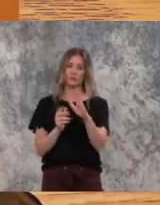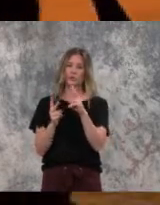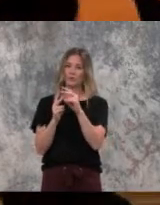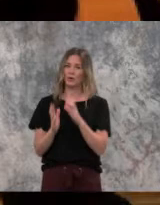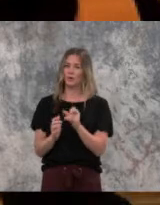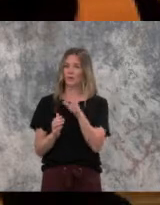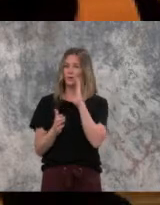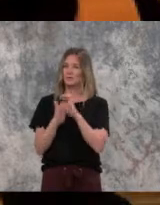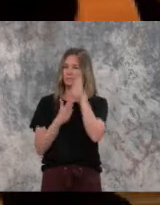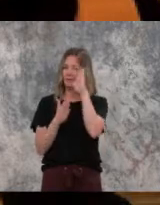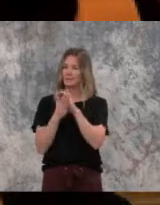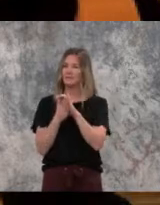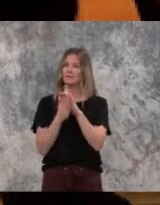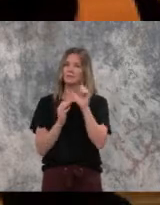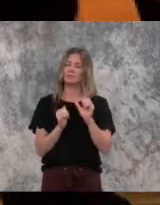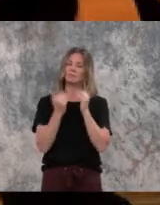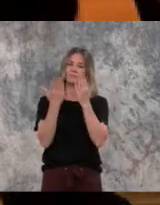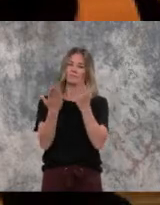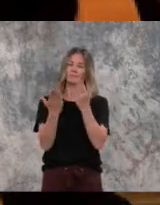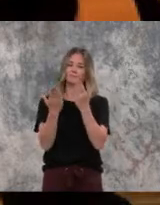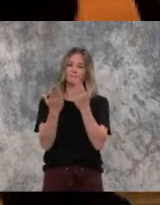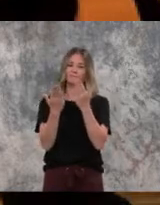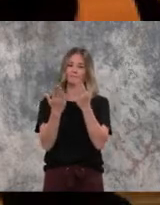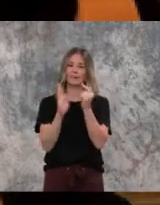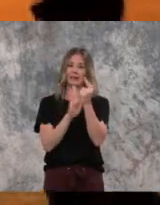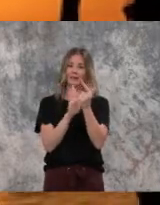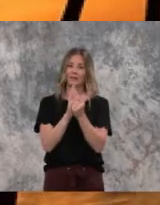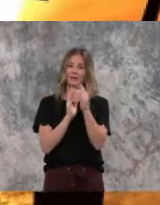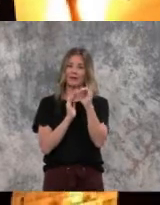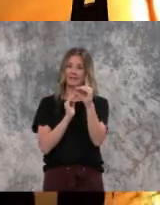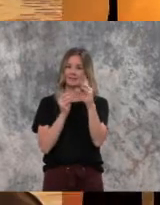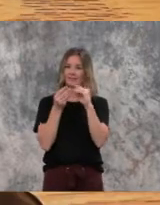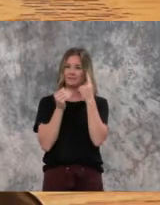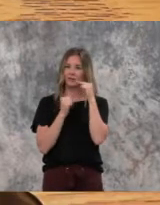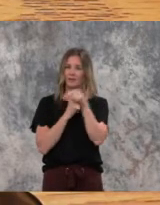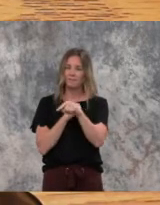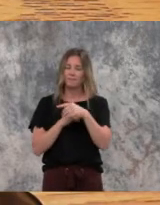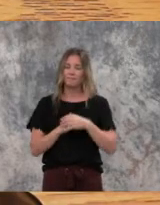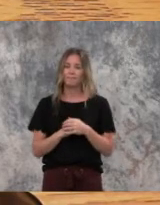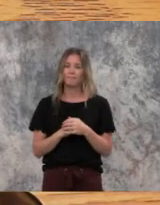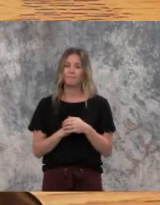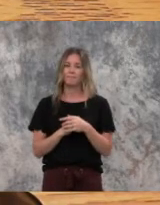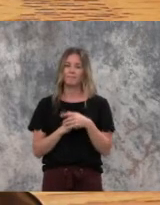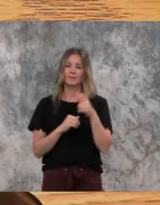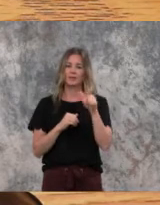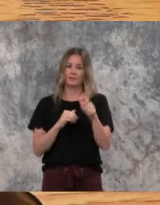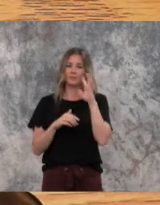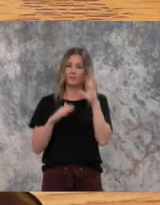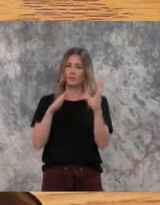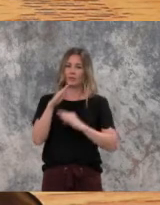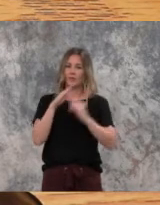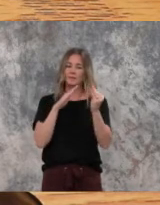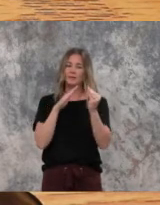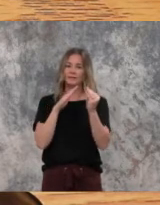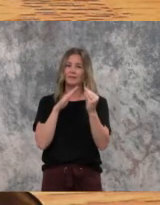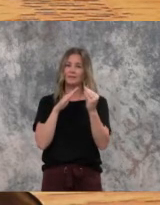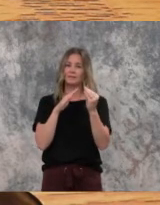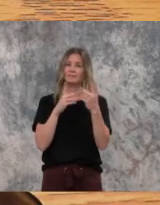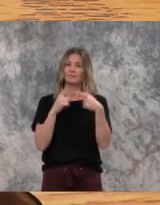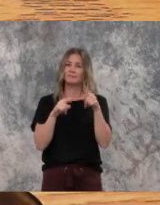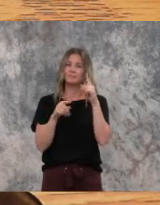partner. You will need to provide legal ID for them to photocopy at the